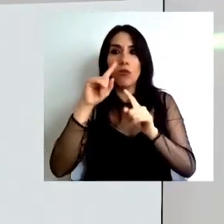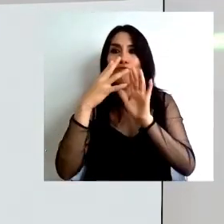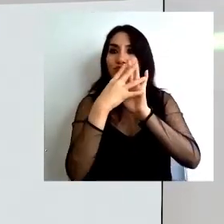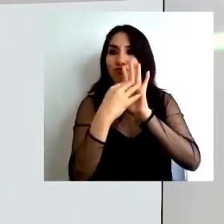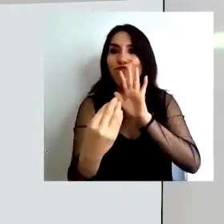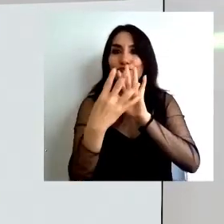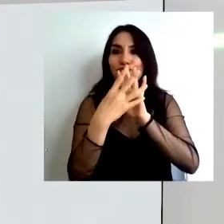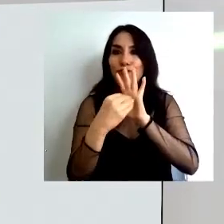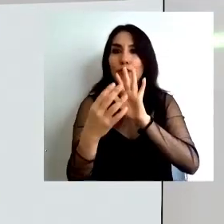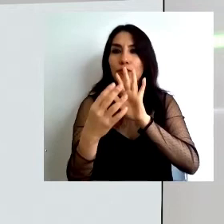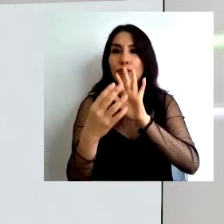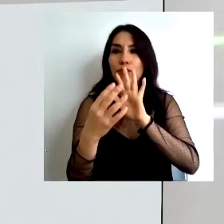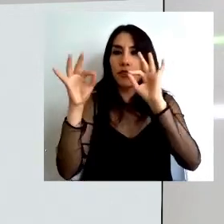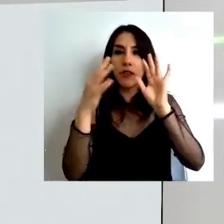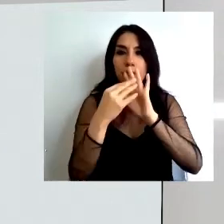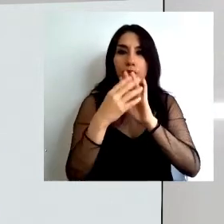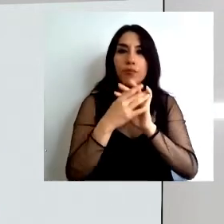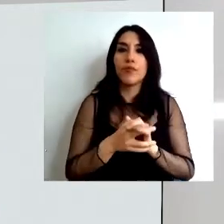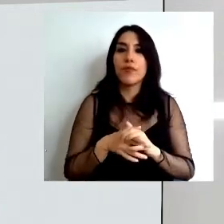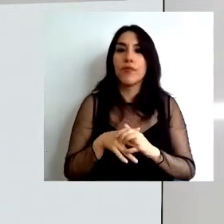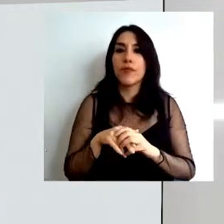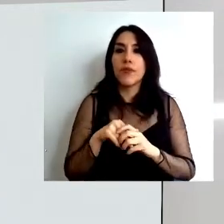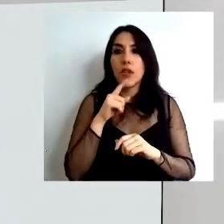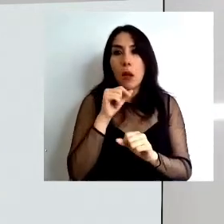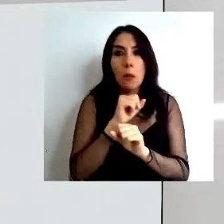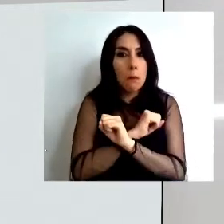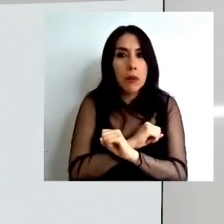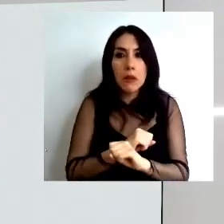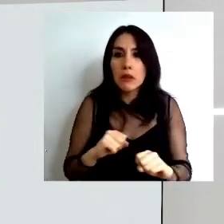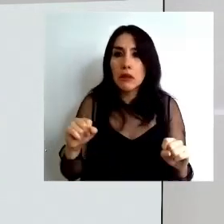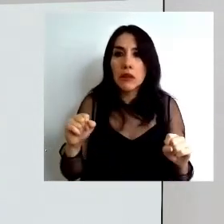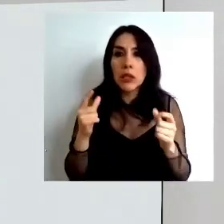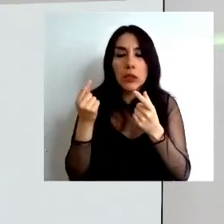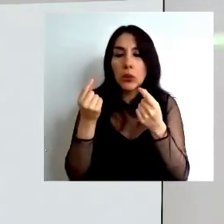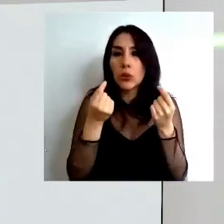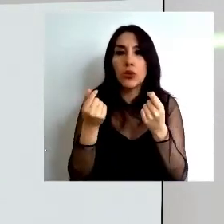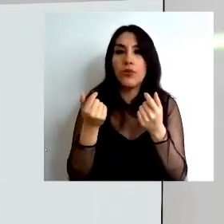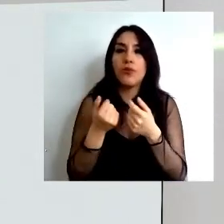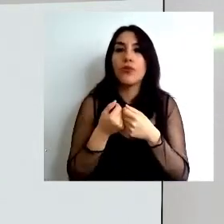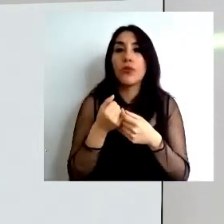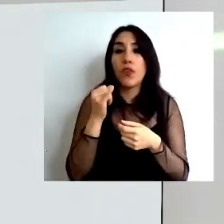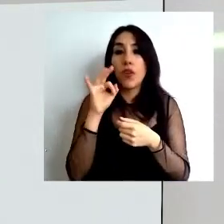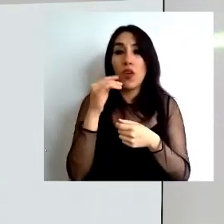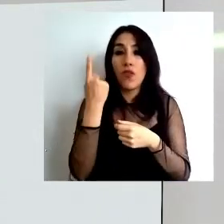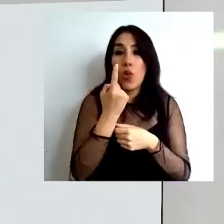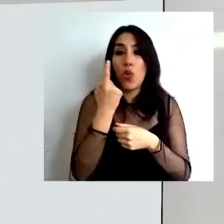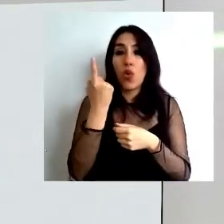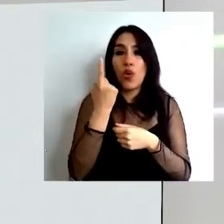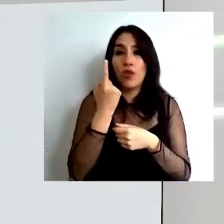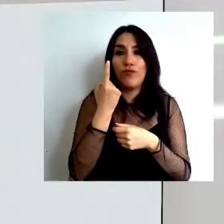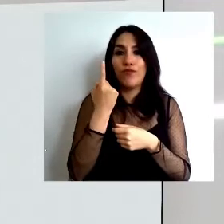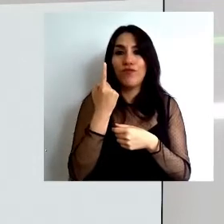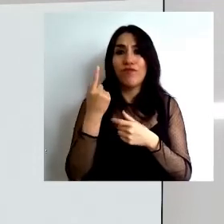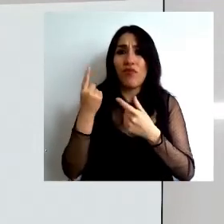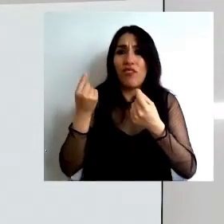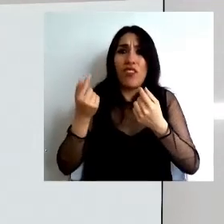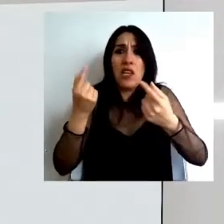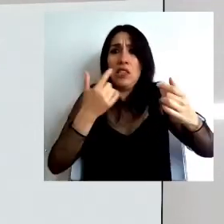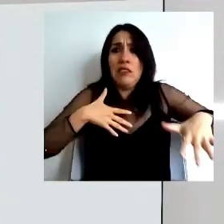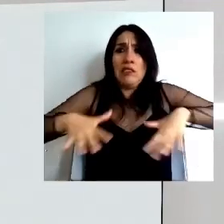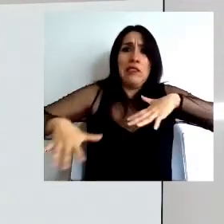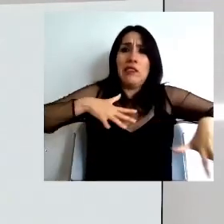by financial resources, human resources, and as great as your organization, your model, your solution might